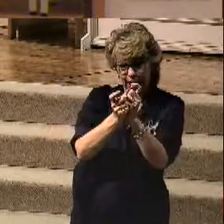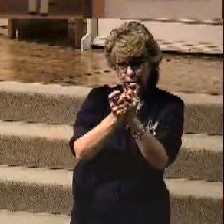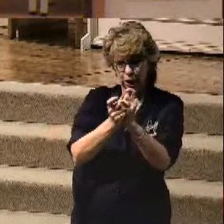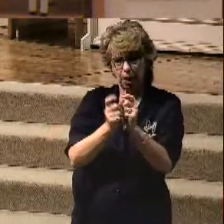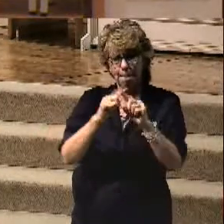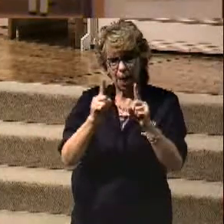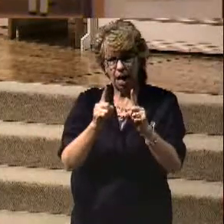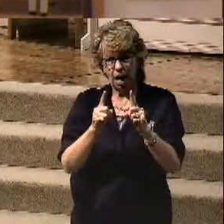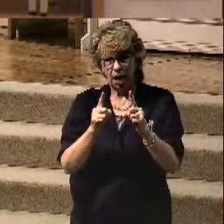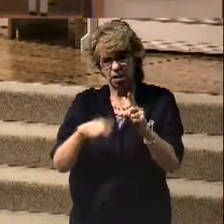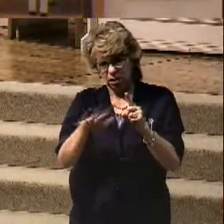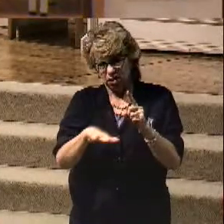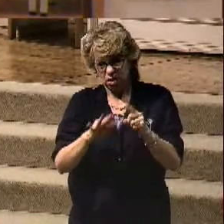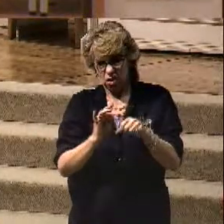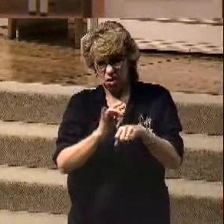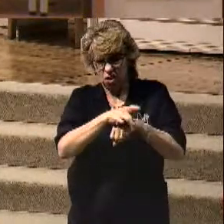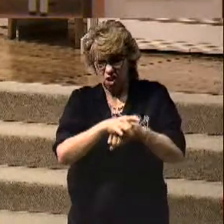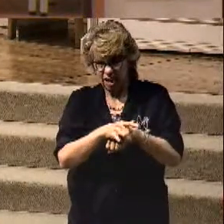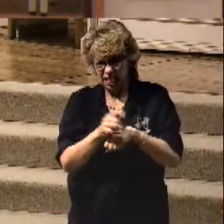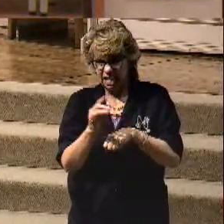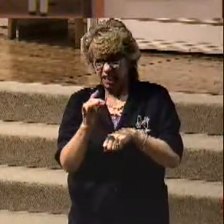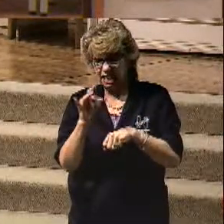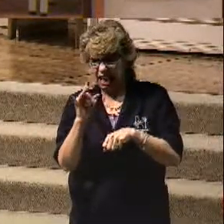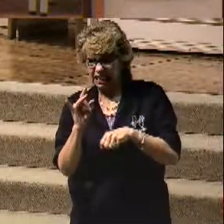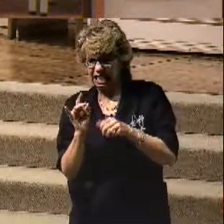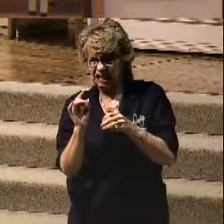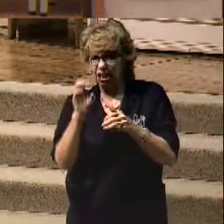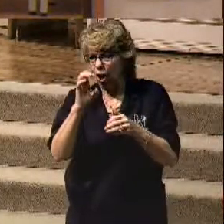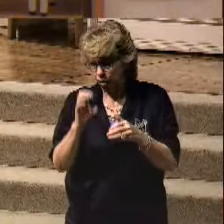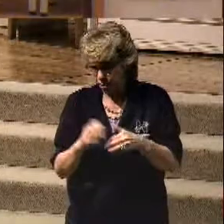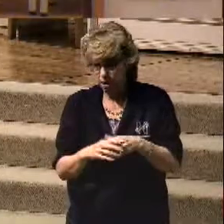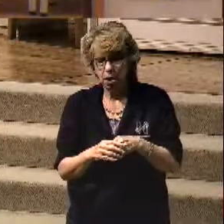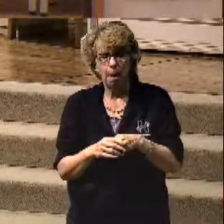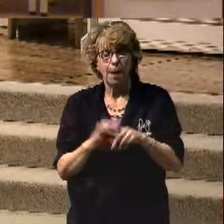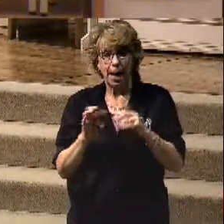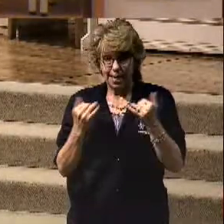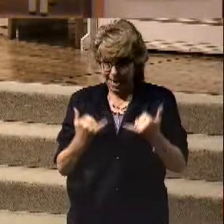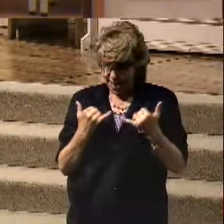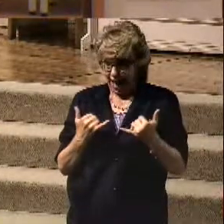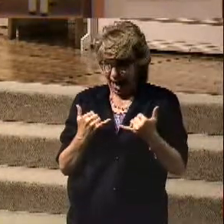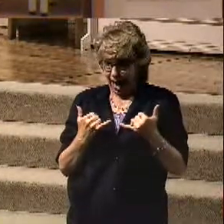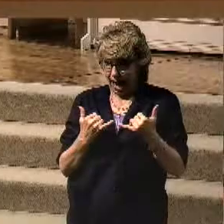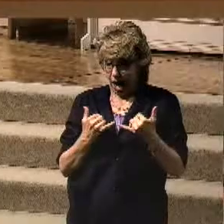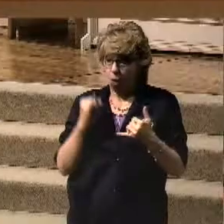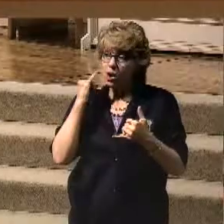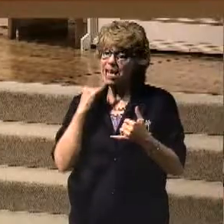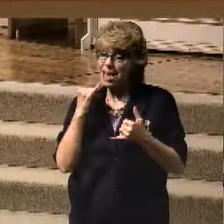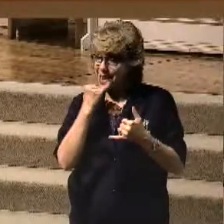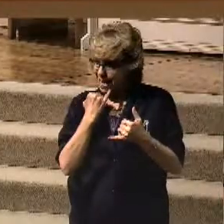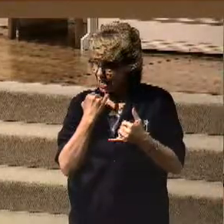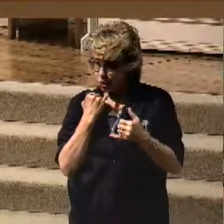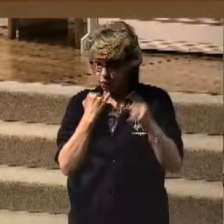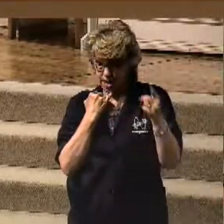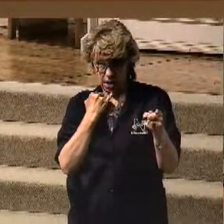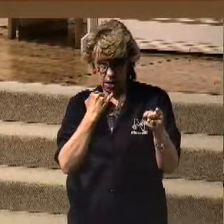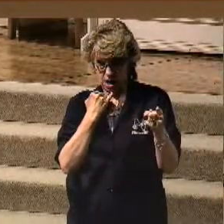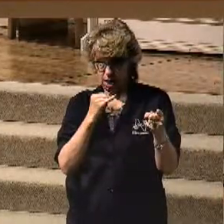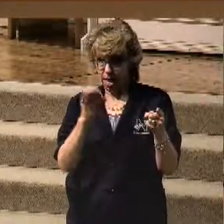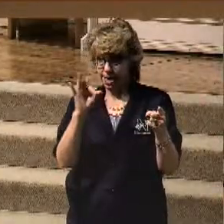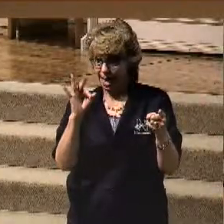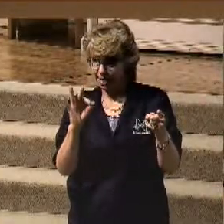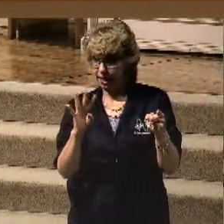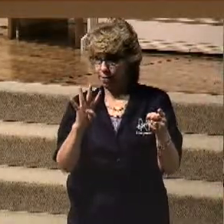about early 1800s. But now that Israel has taken their place back in their homeland